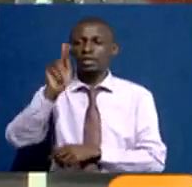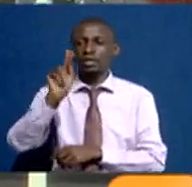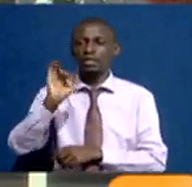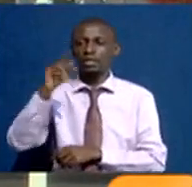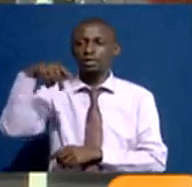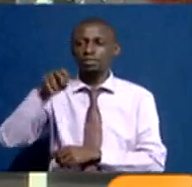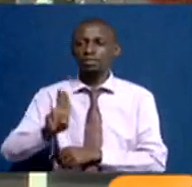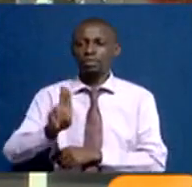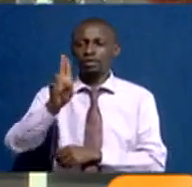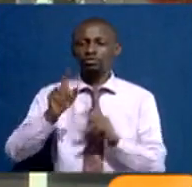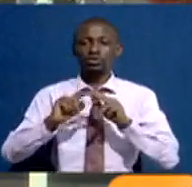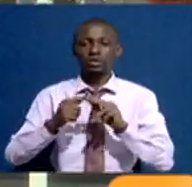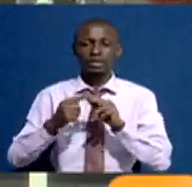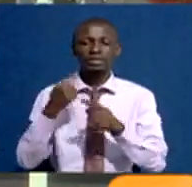commissioned in